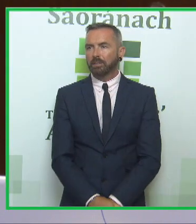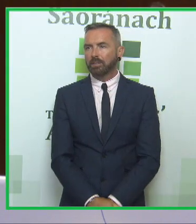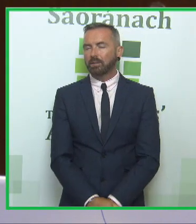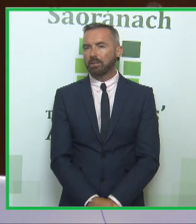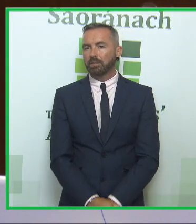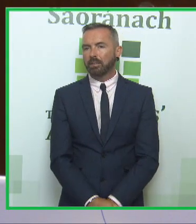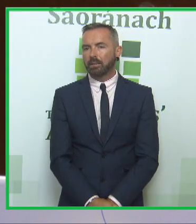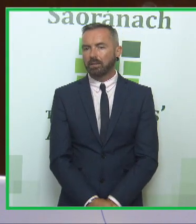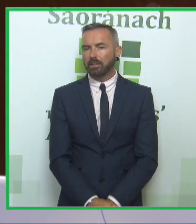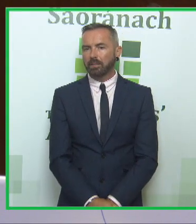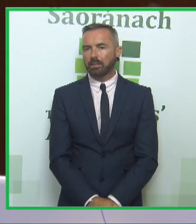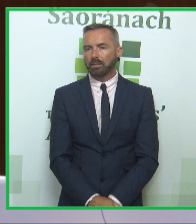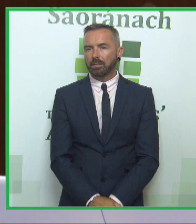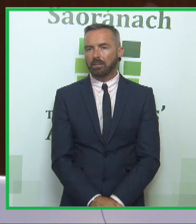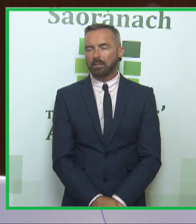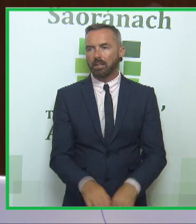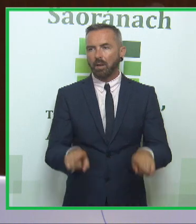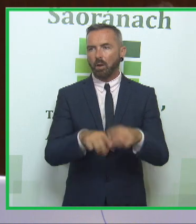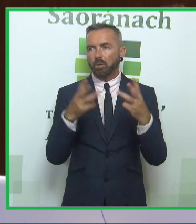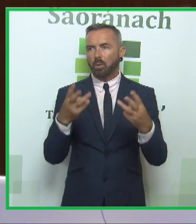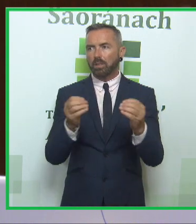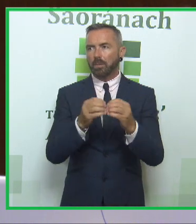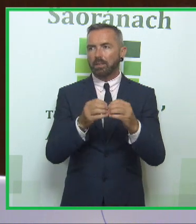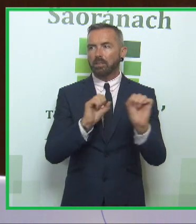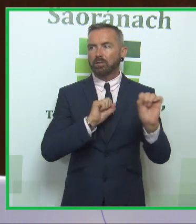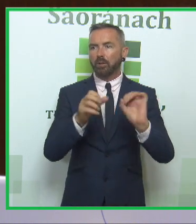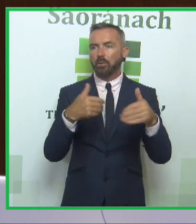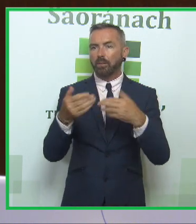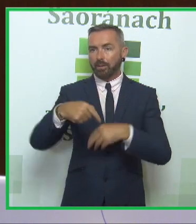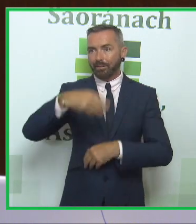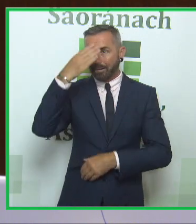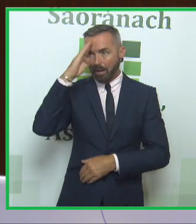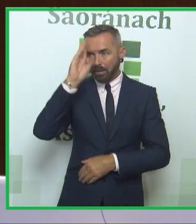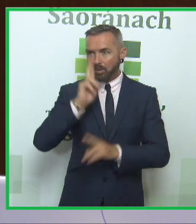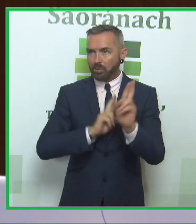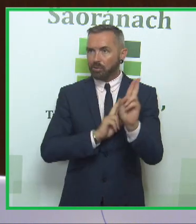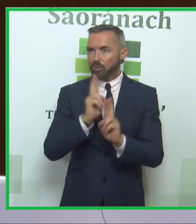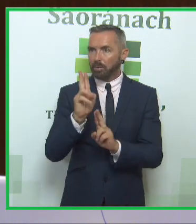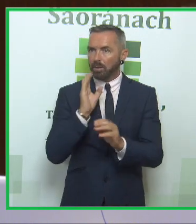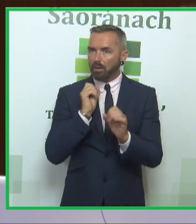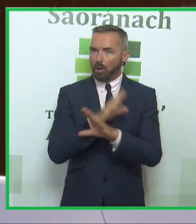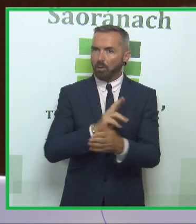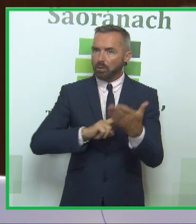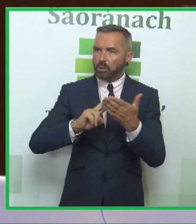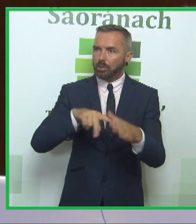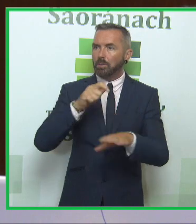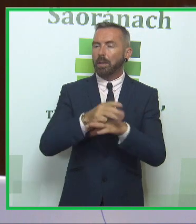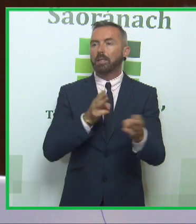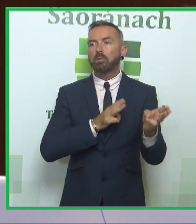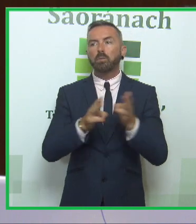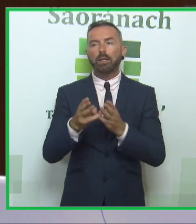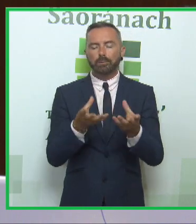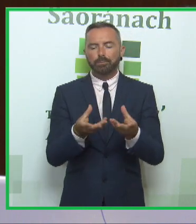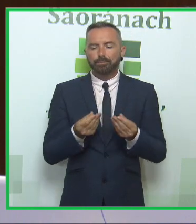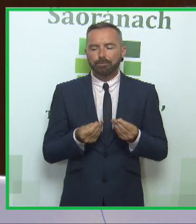We also would like to mention that the service providers in Ireland, we believe they should all adopt best practices and